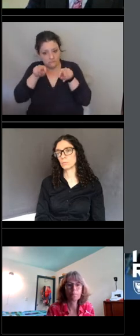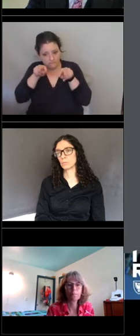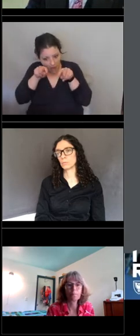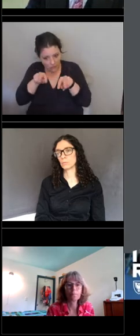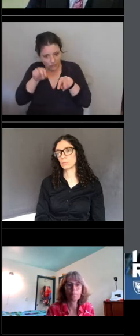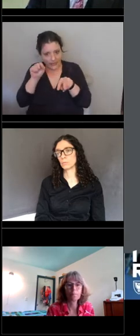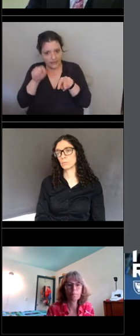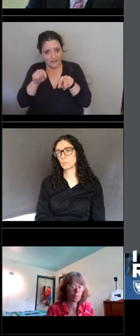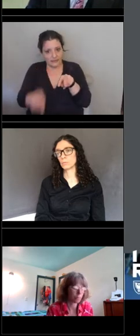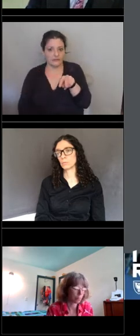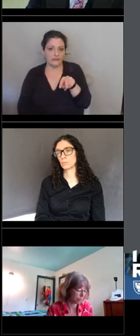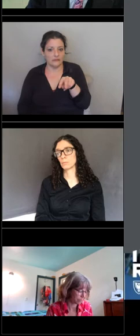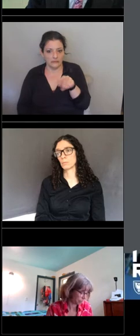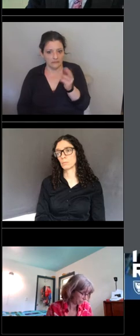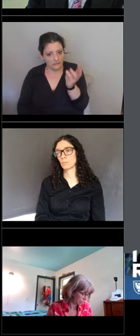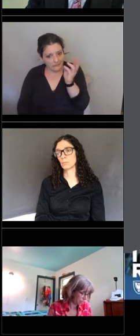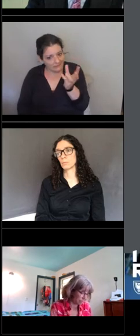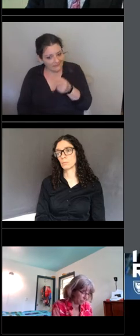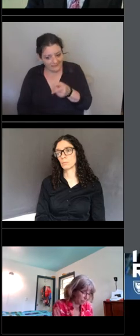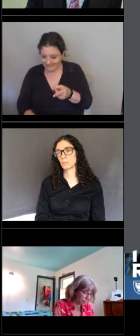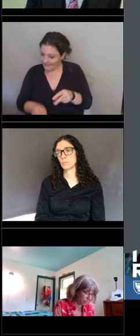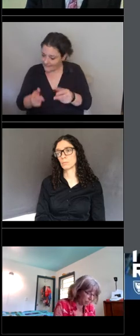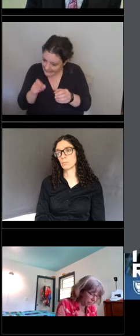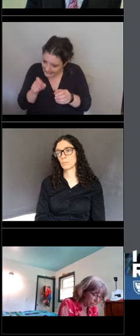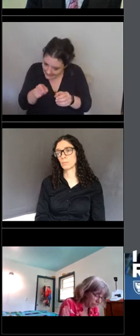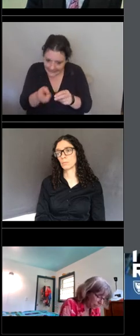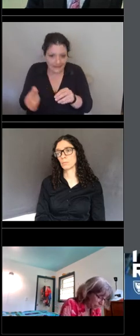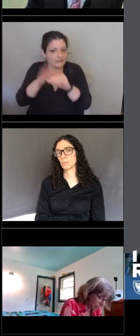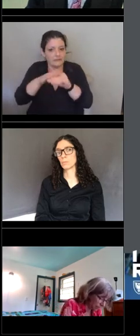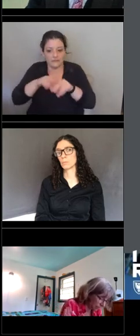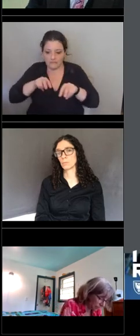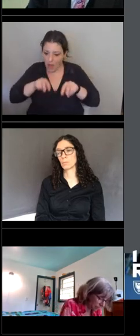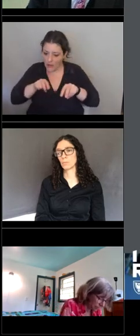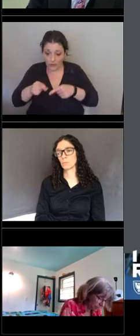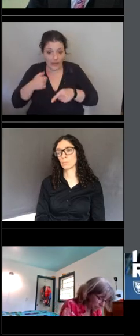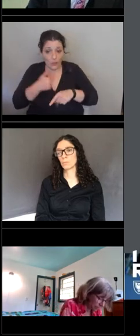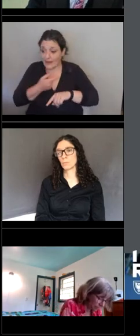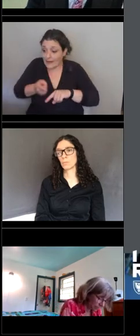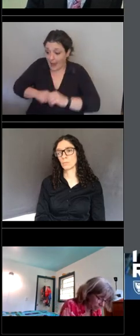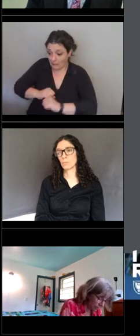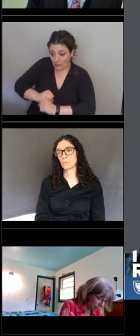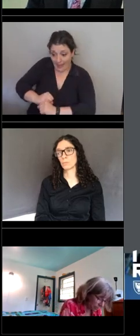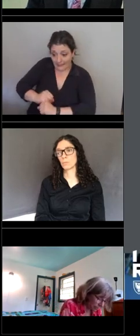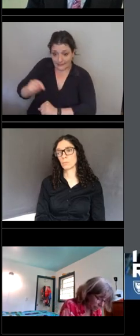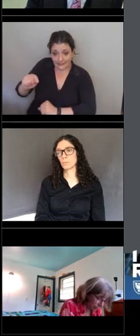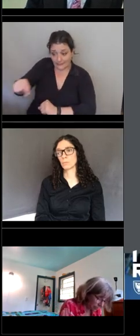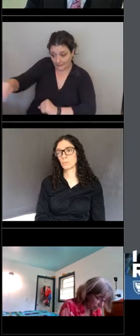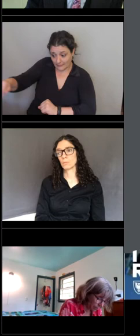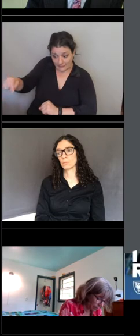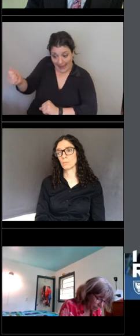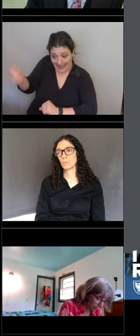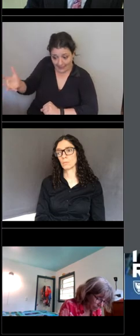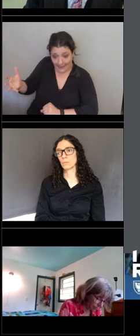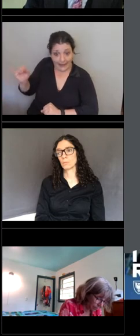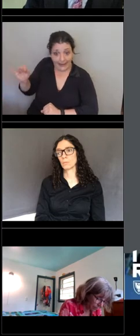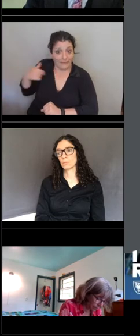we can't protect what we don't know that is changing or that we're losing or that is moving.